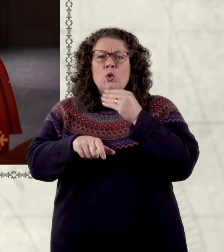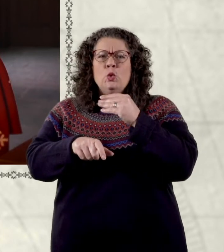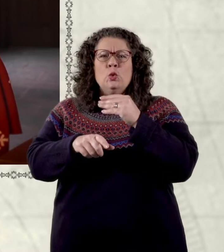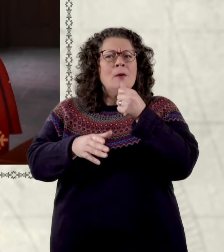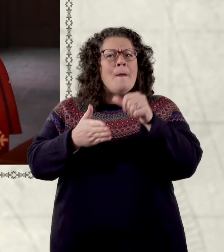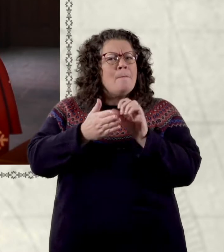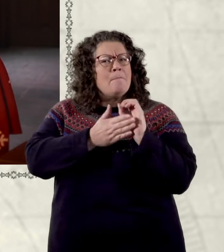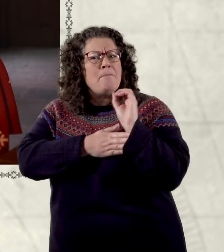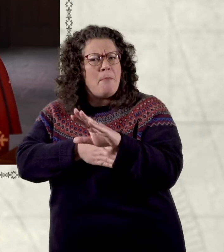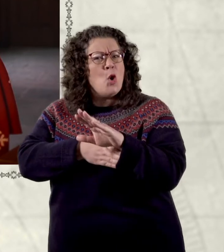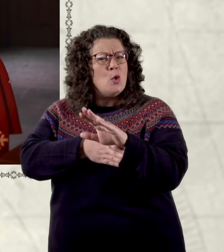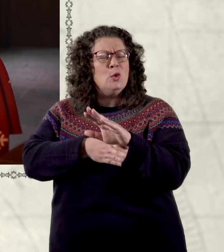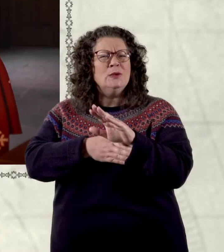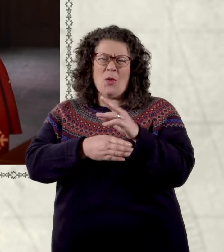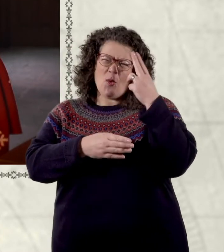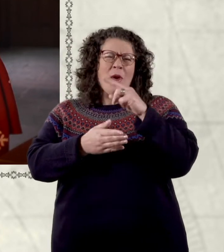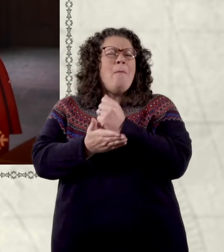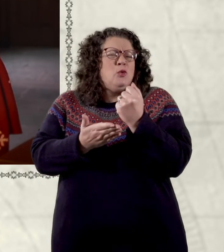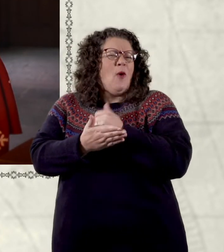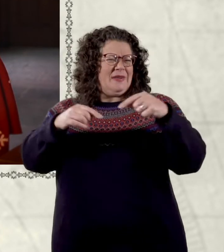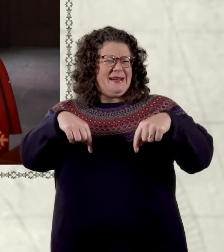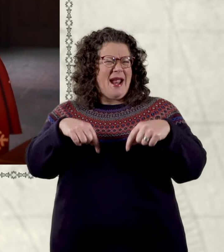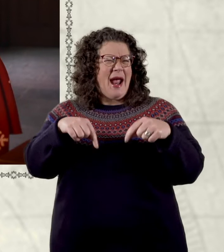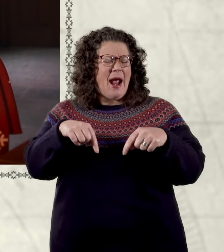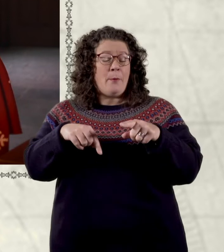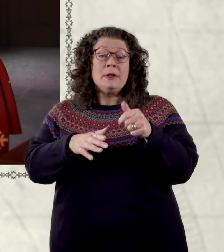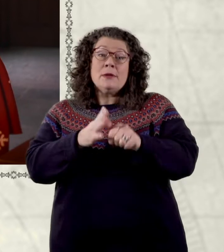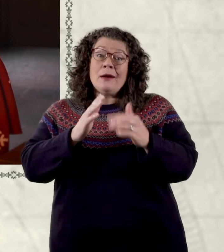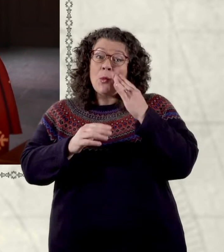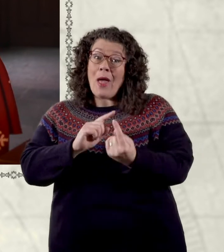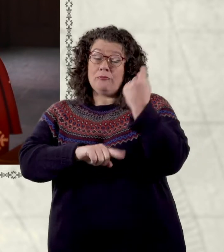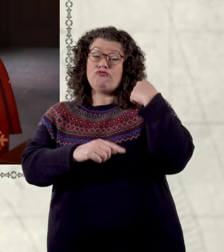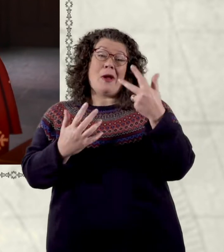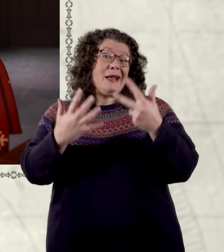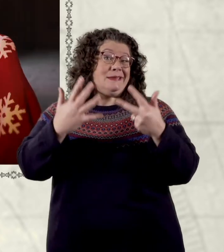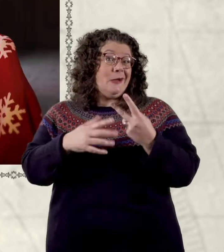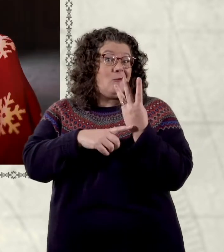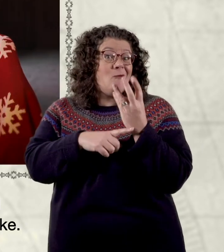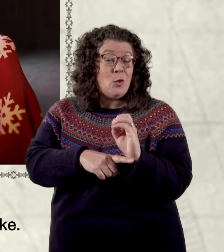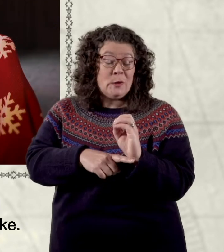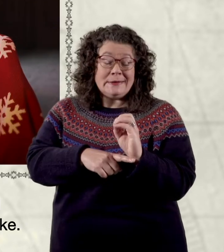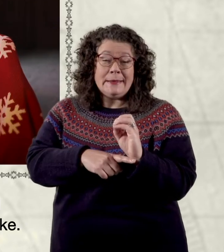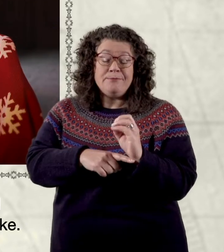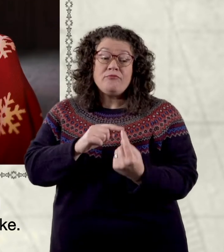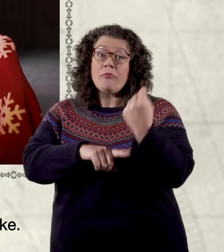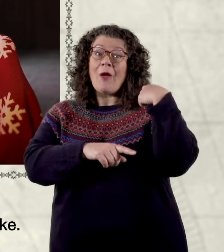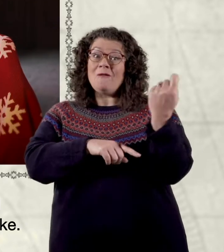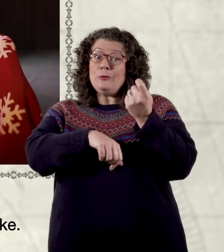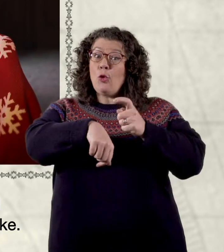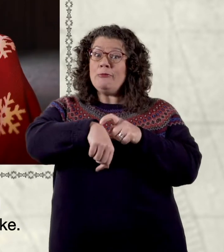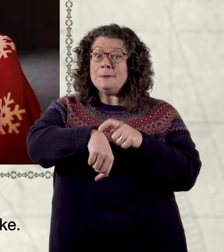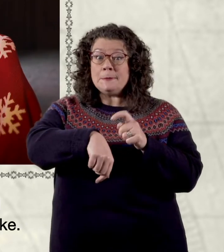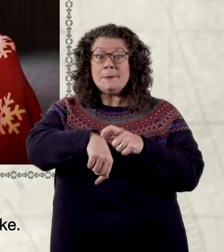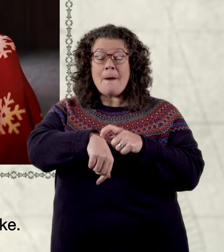or the post office as we know it now, which started back in 1840. In the Victorian